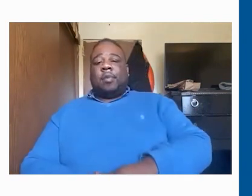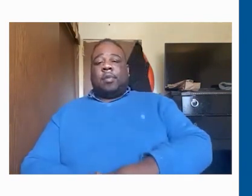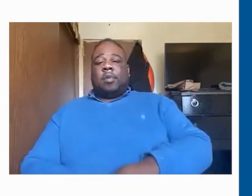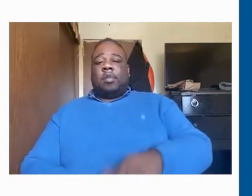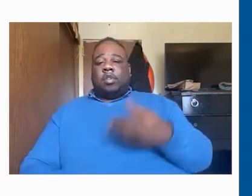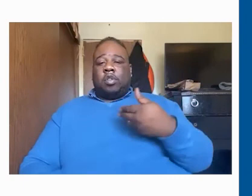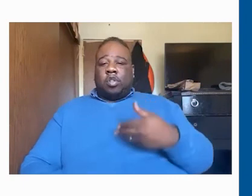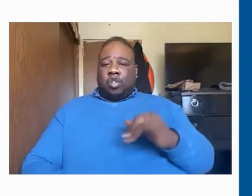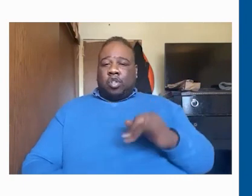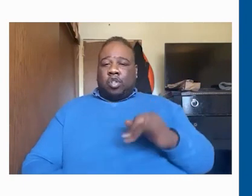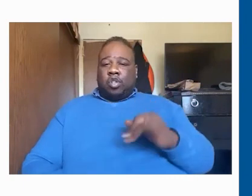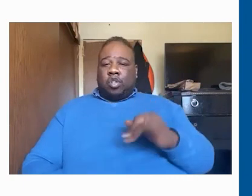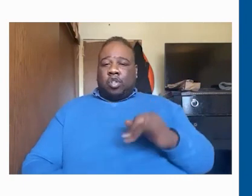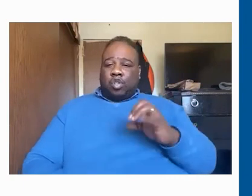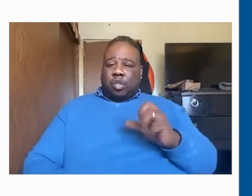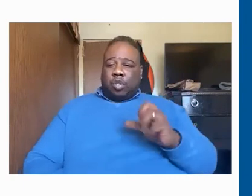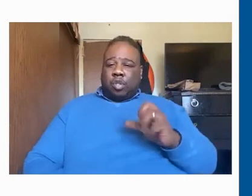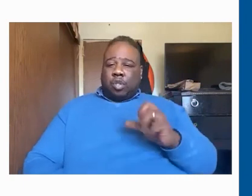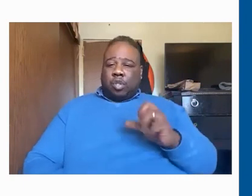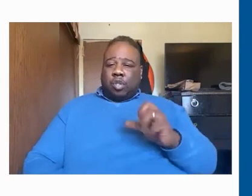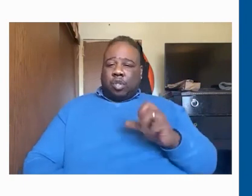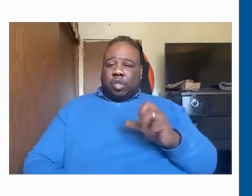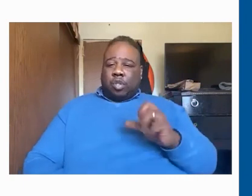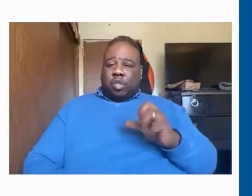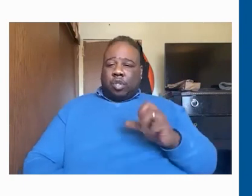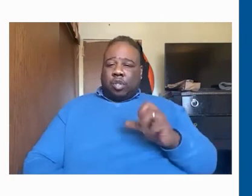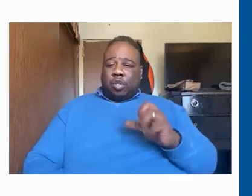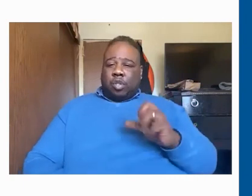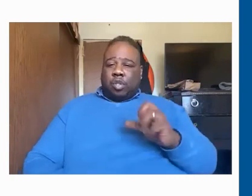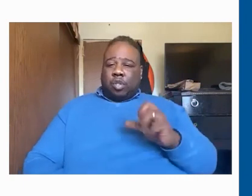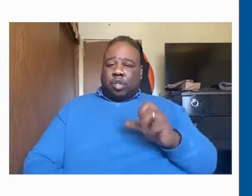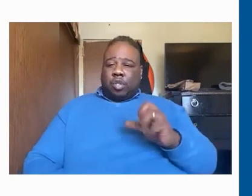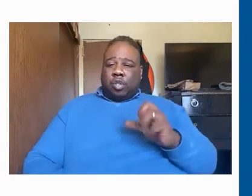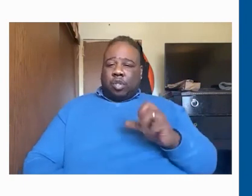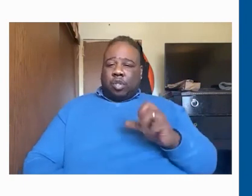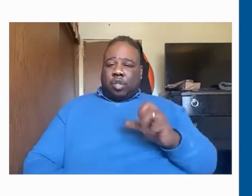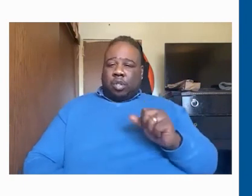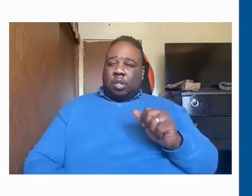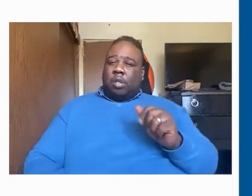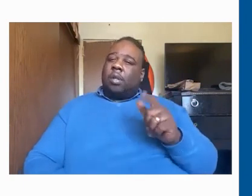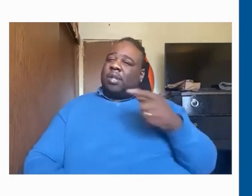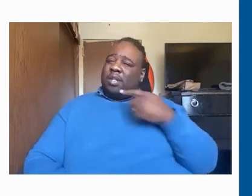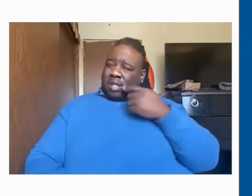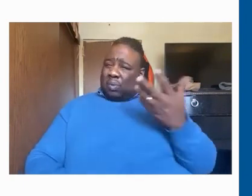whatever? Well, yeah, that's another thing. Yeah. That, yeah.